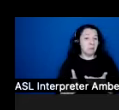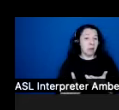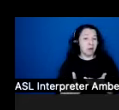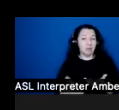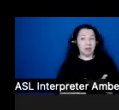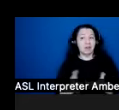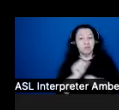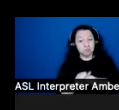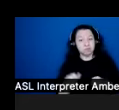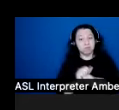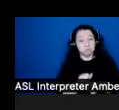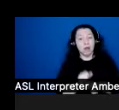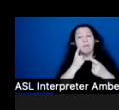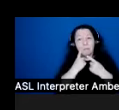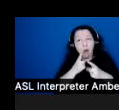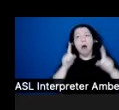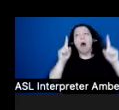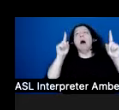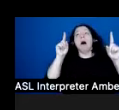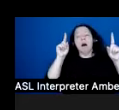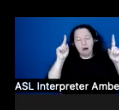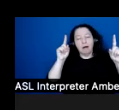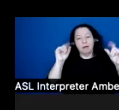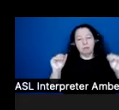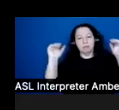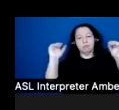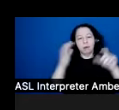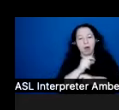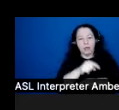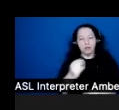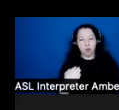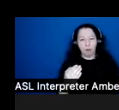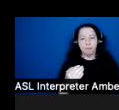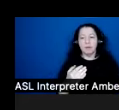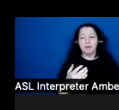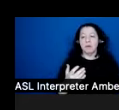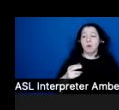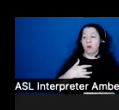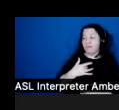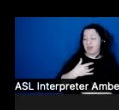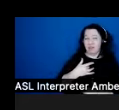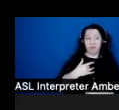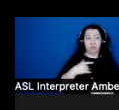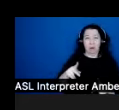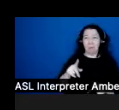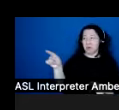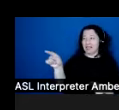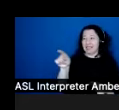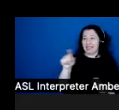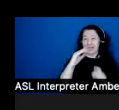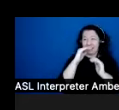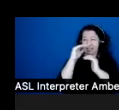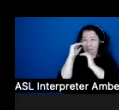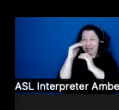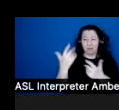really hard to get, and they feel like there's limited opportunities for them elsewhere. I think that that can